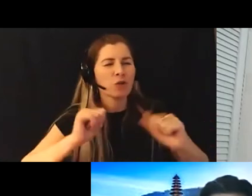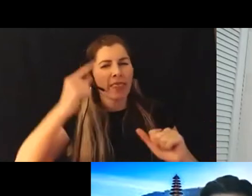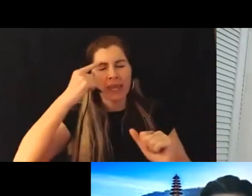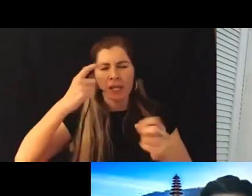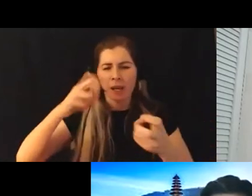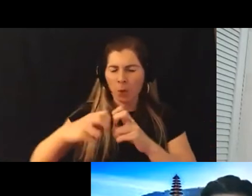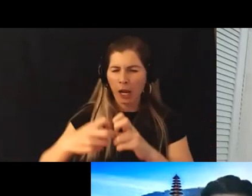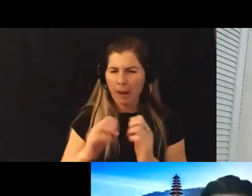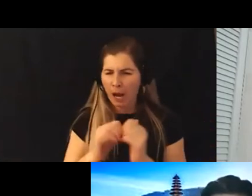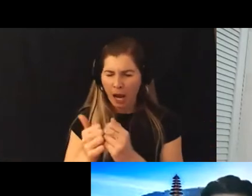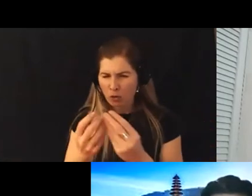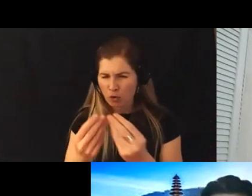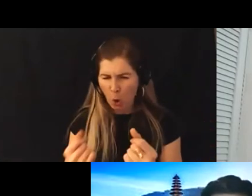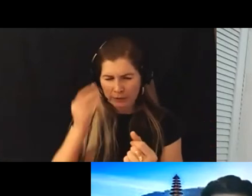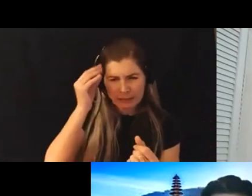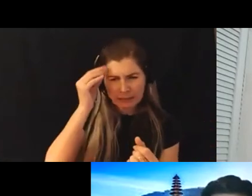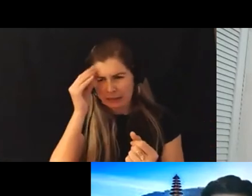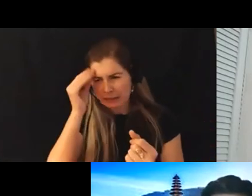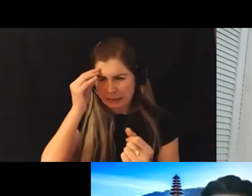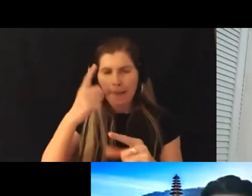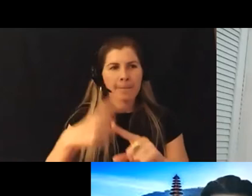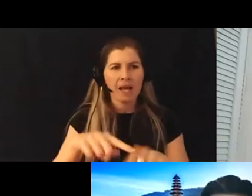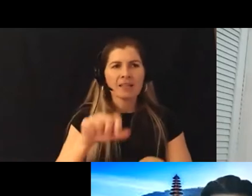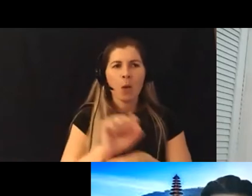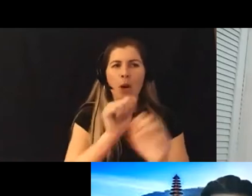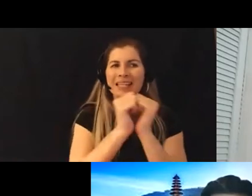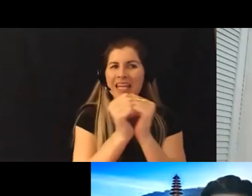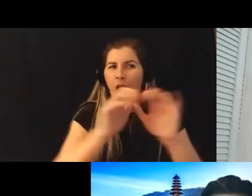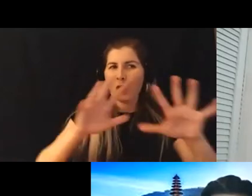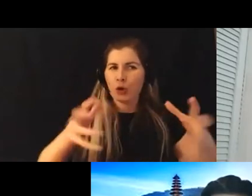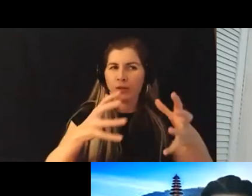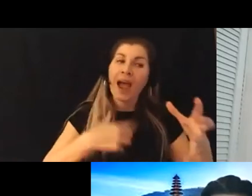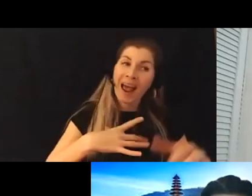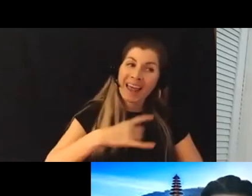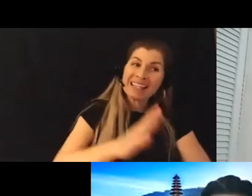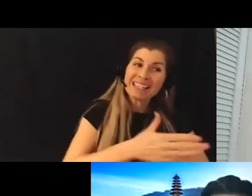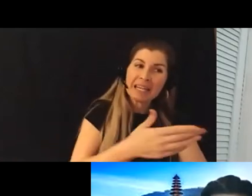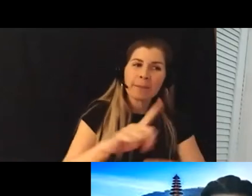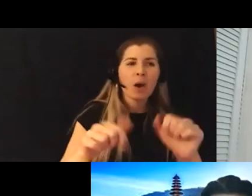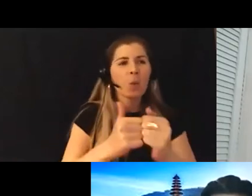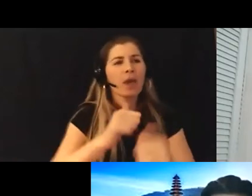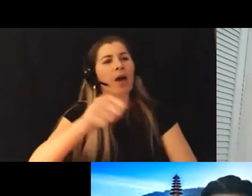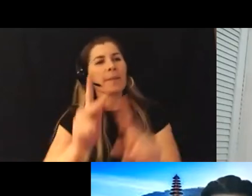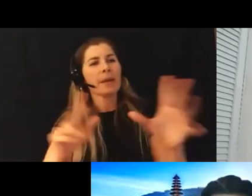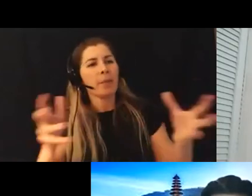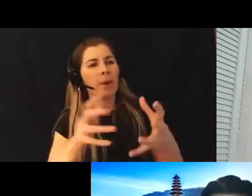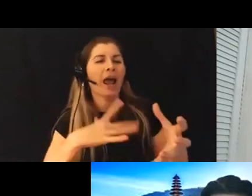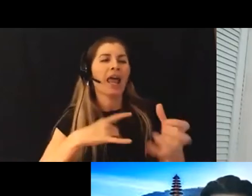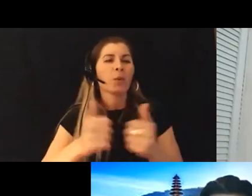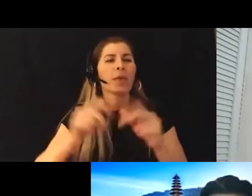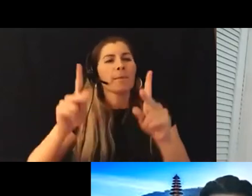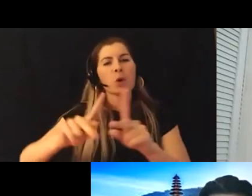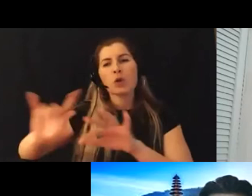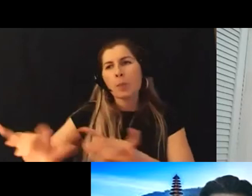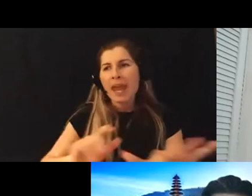and a person who's looking at ways to do that together. Because I like to sing, but I like to sing with other people. I like to sing with a pianist or with a string